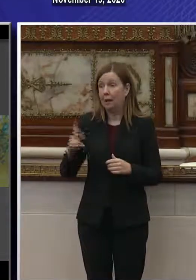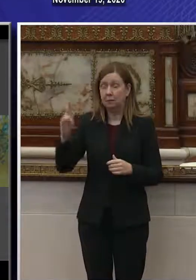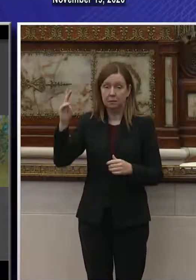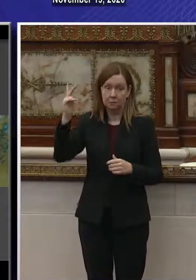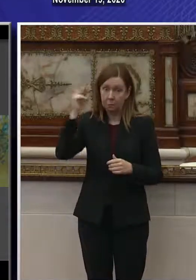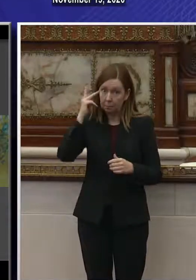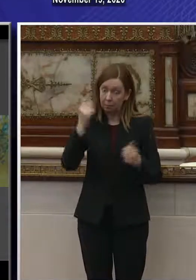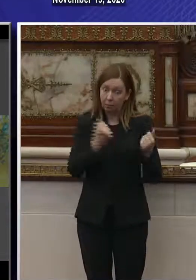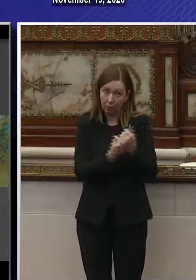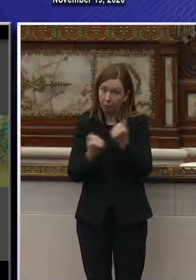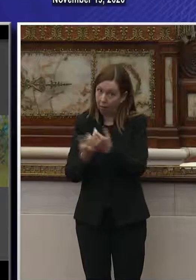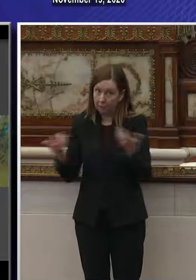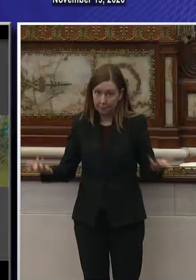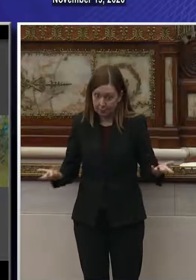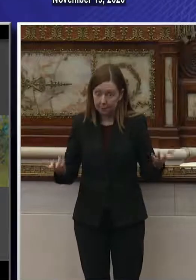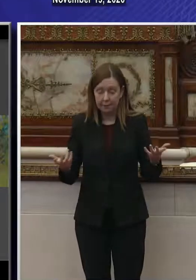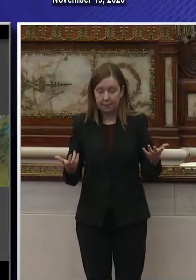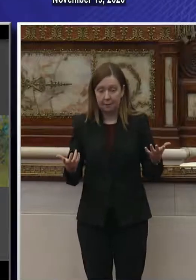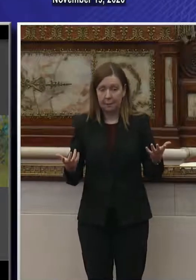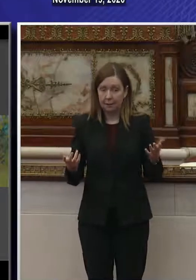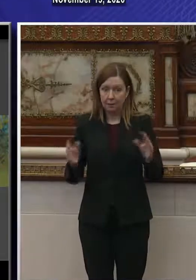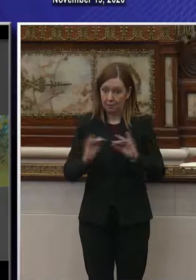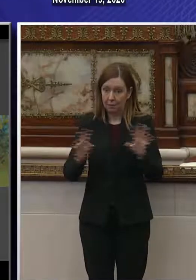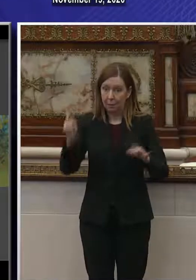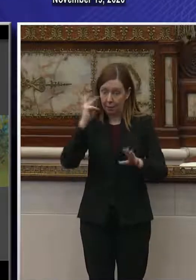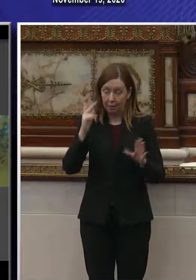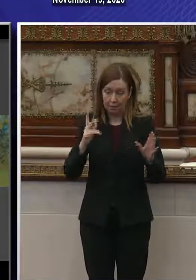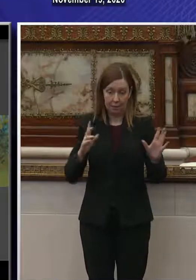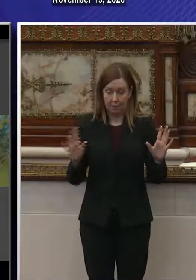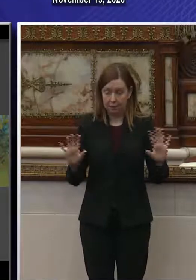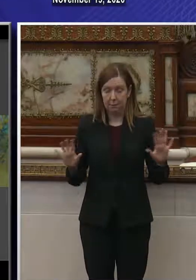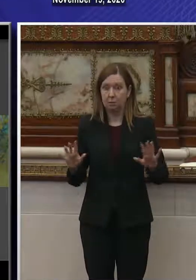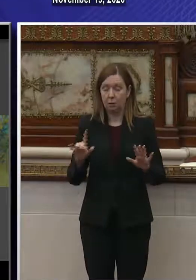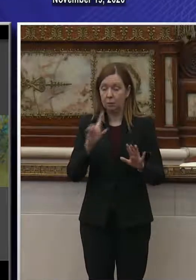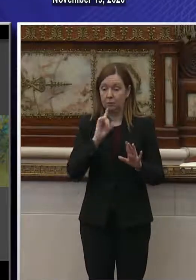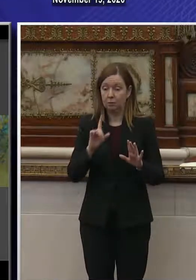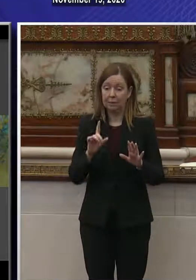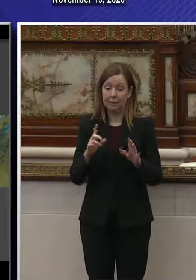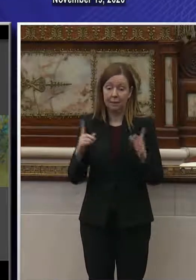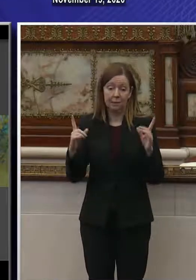politicized. And so I think it's going to be a challenge to get the message out there.